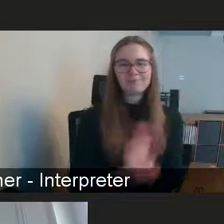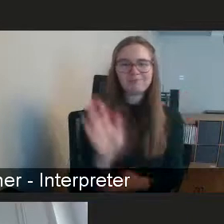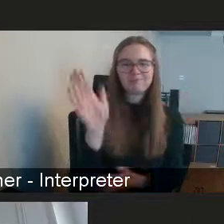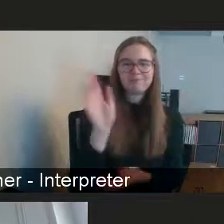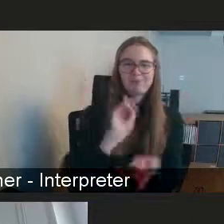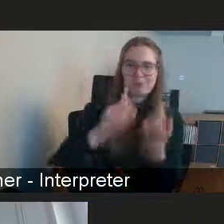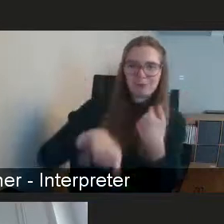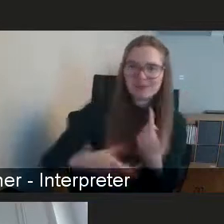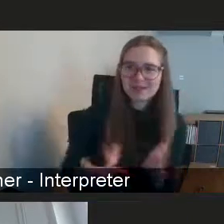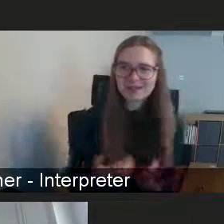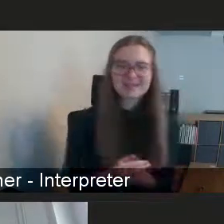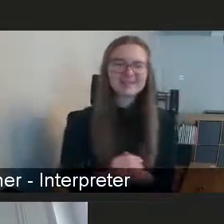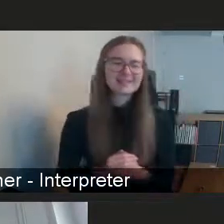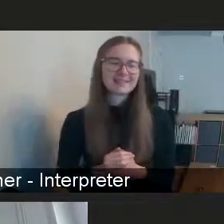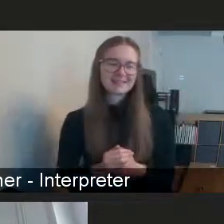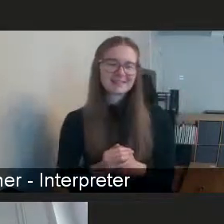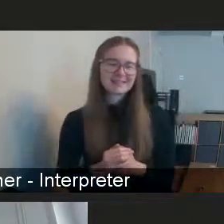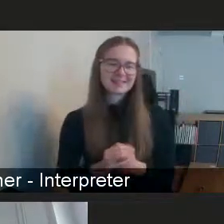response.